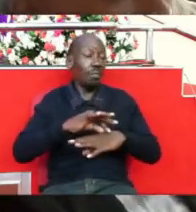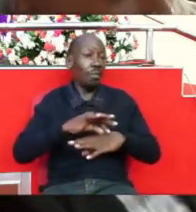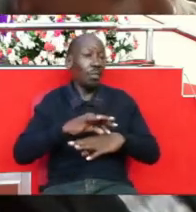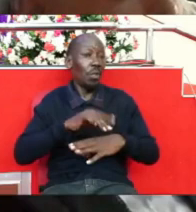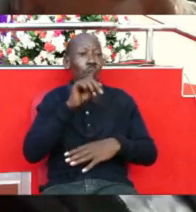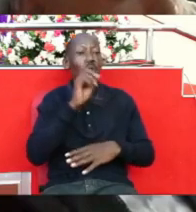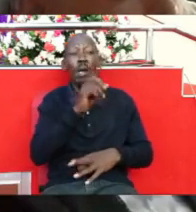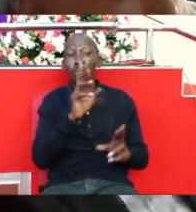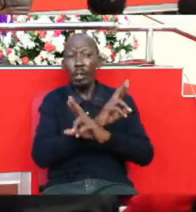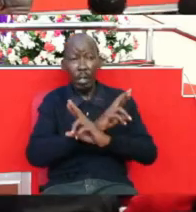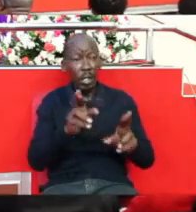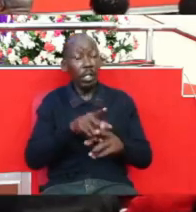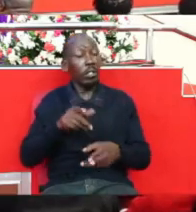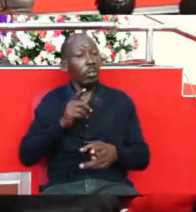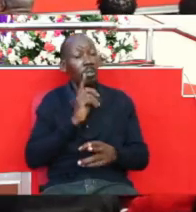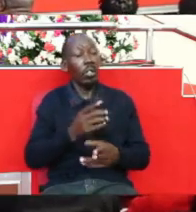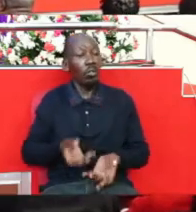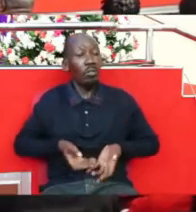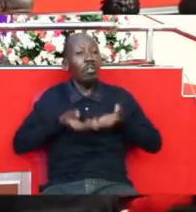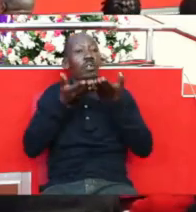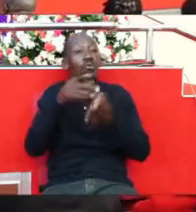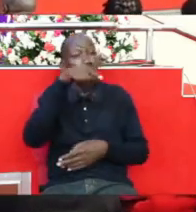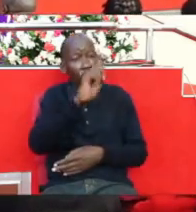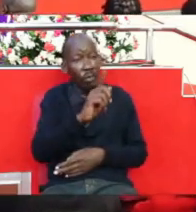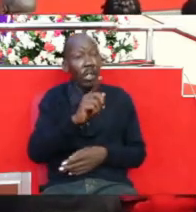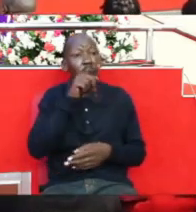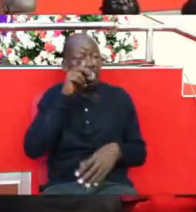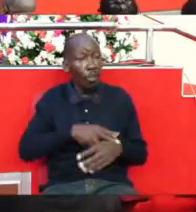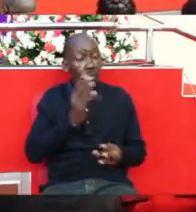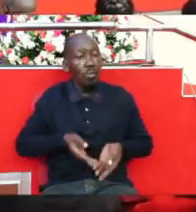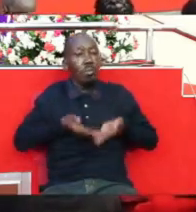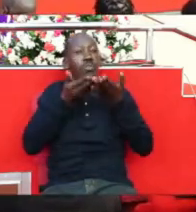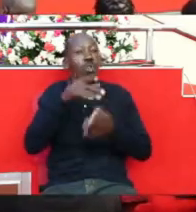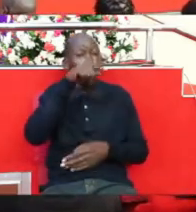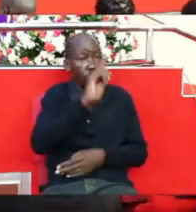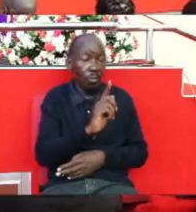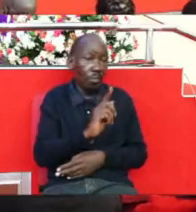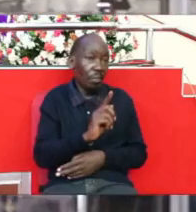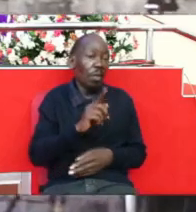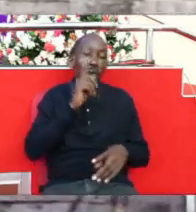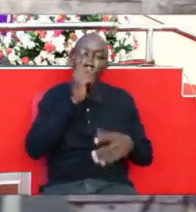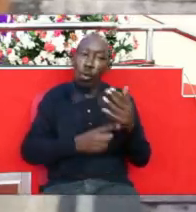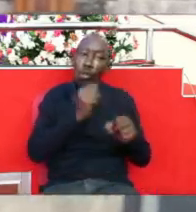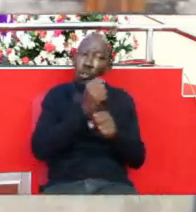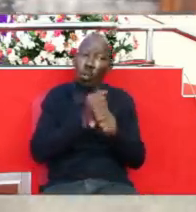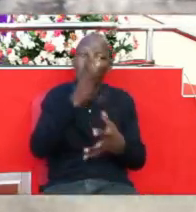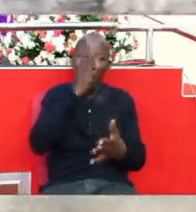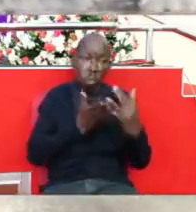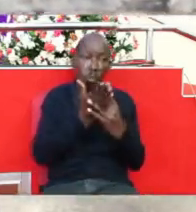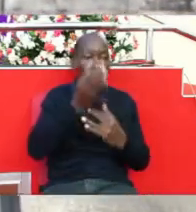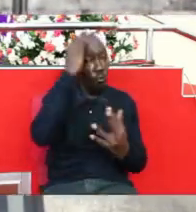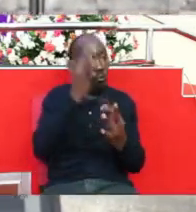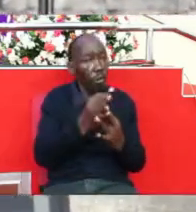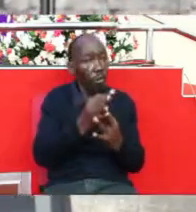be willing to plow yourself. And when you plow yourself, and whatever you do by faith,